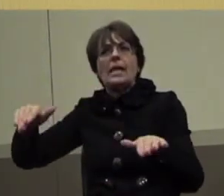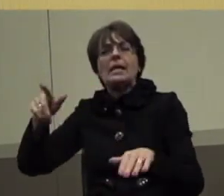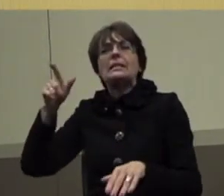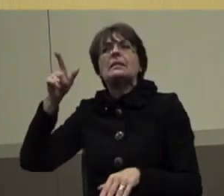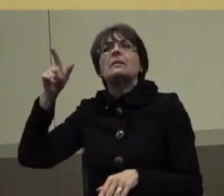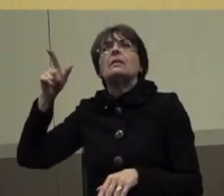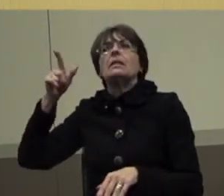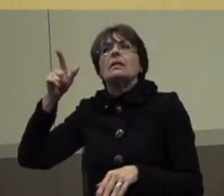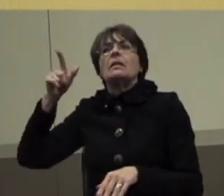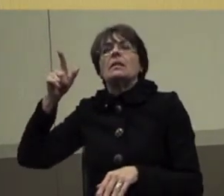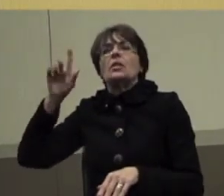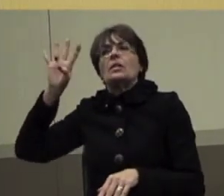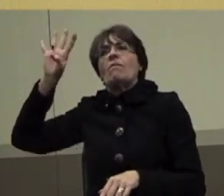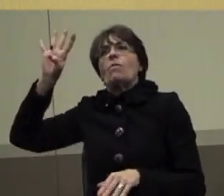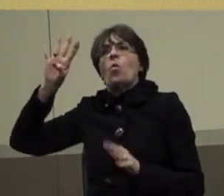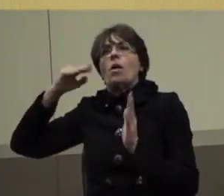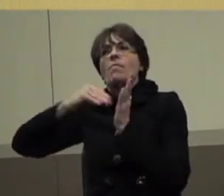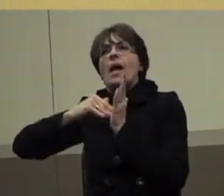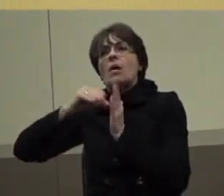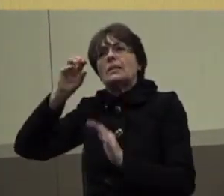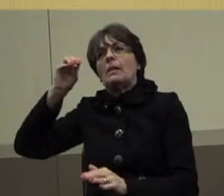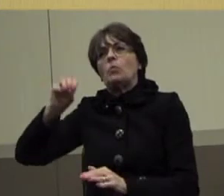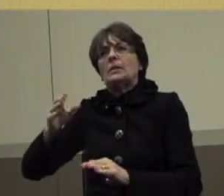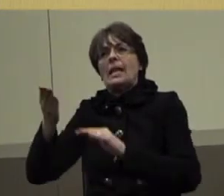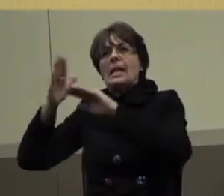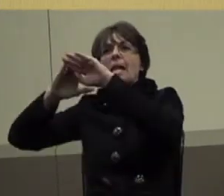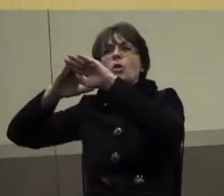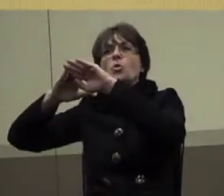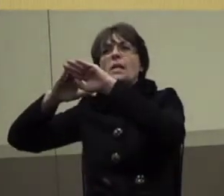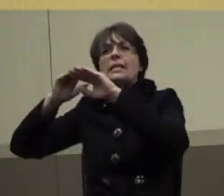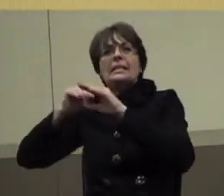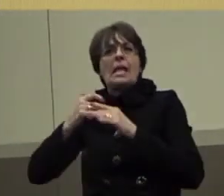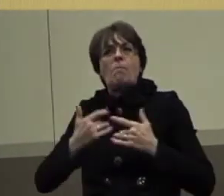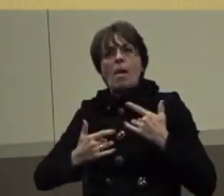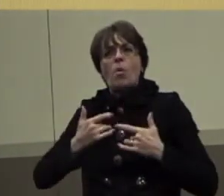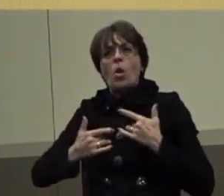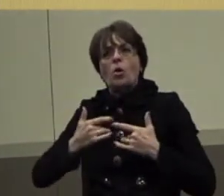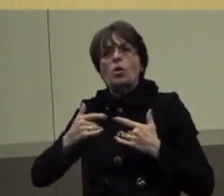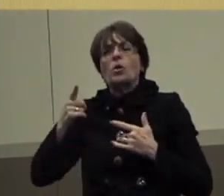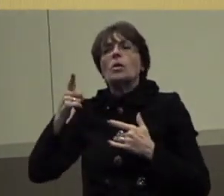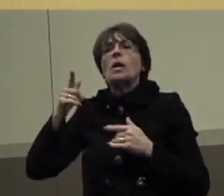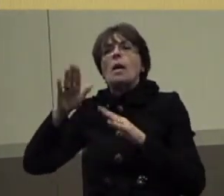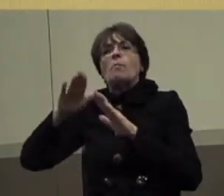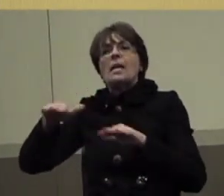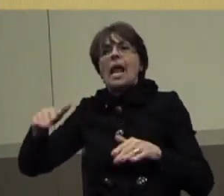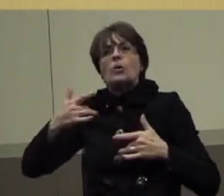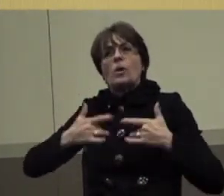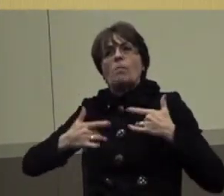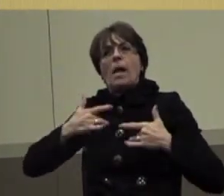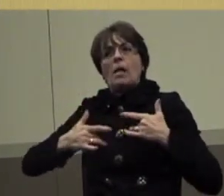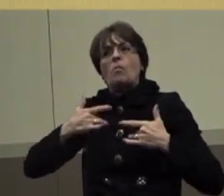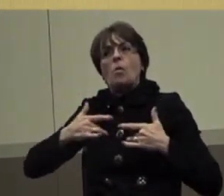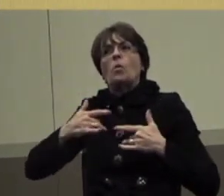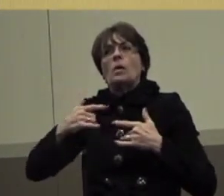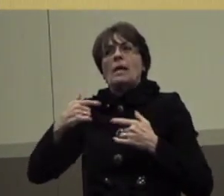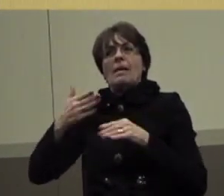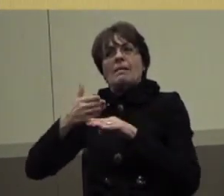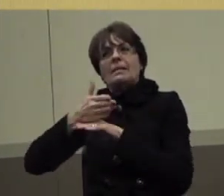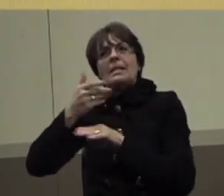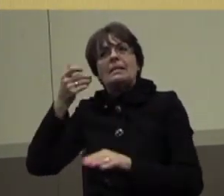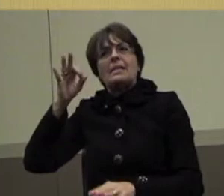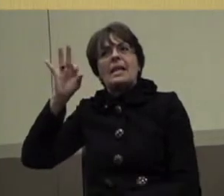a 4,000% increase in bipolar, pediatric bipolar, since 1995.